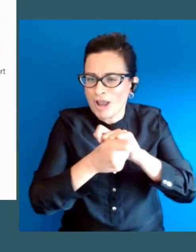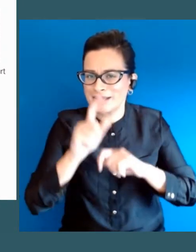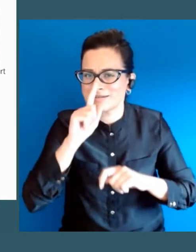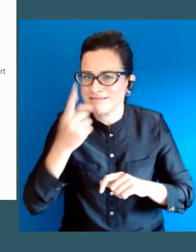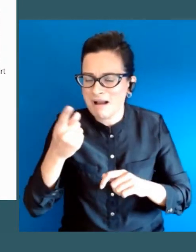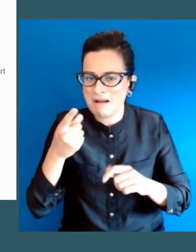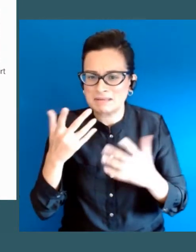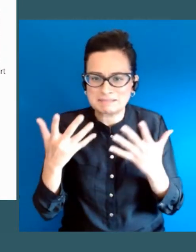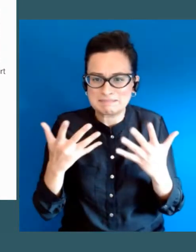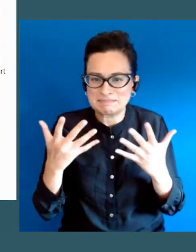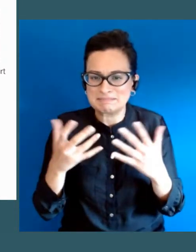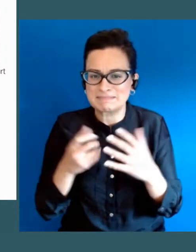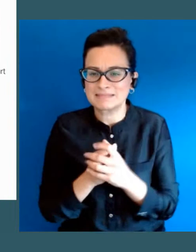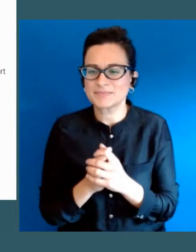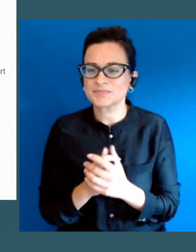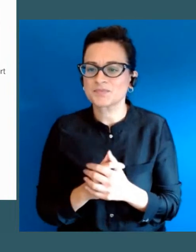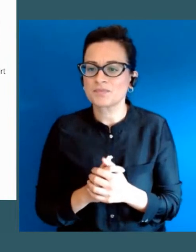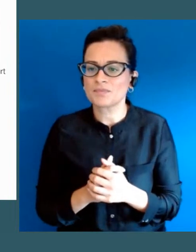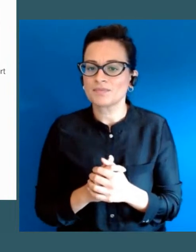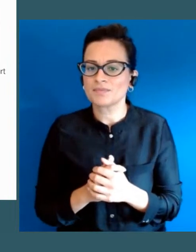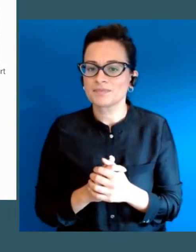It says like crashed.